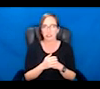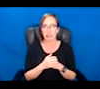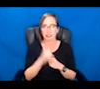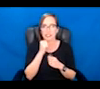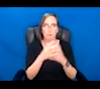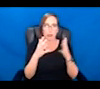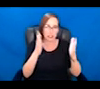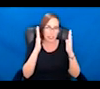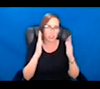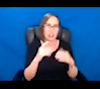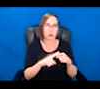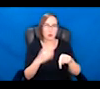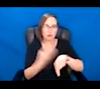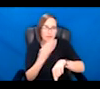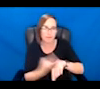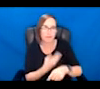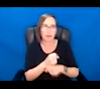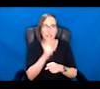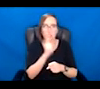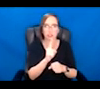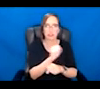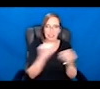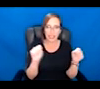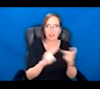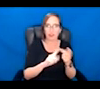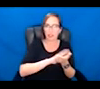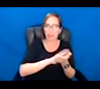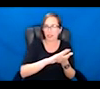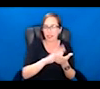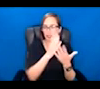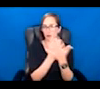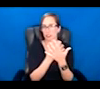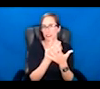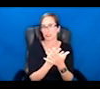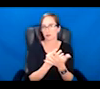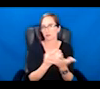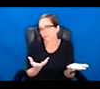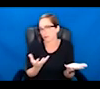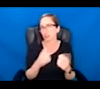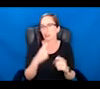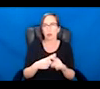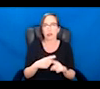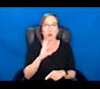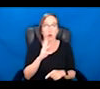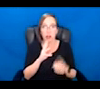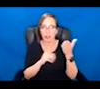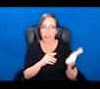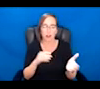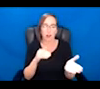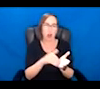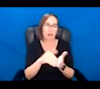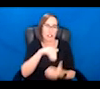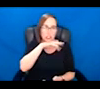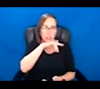given to having safe, sanitary, and healthy prison conditions, and that water is contaminated in so many of